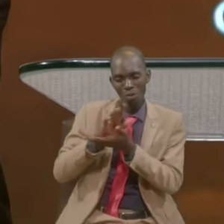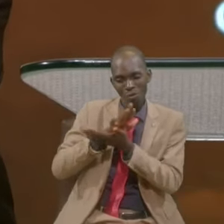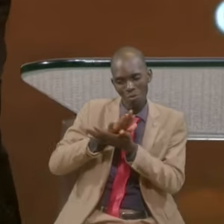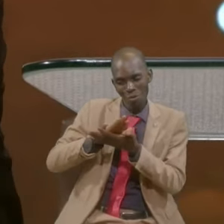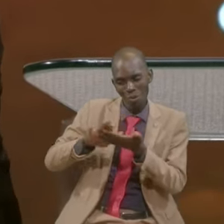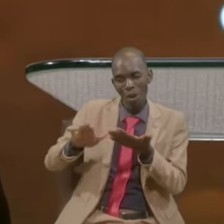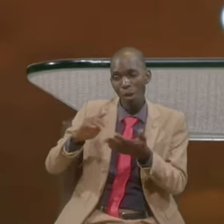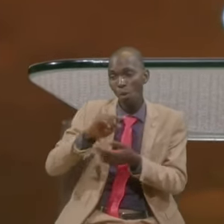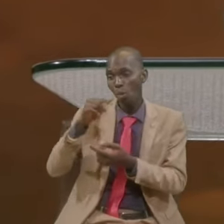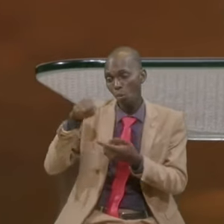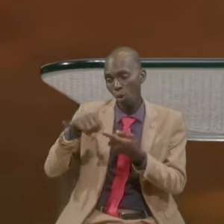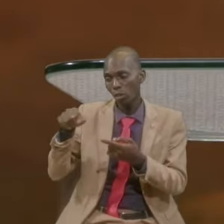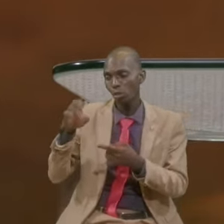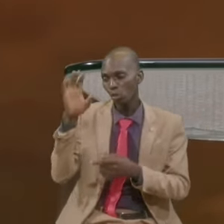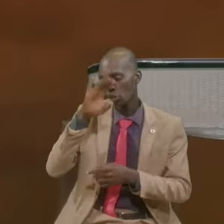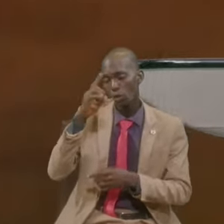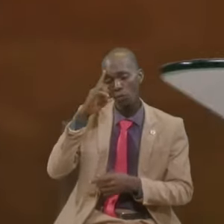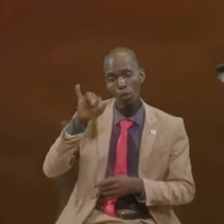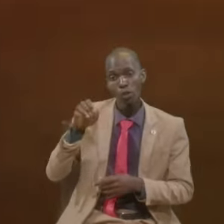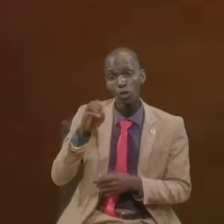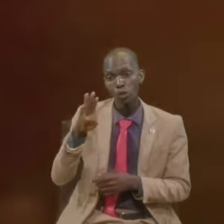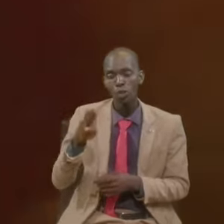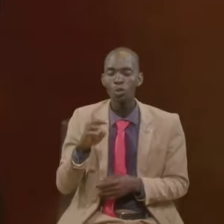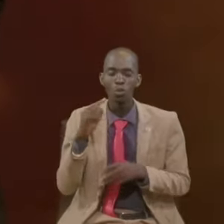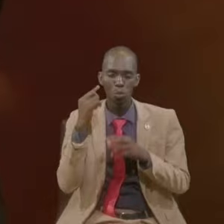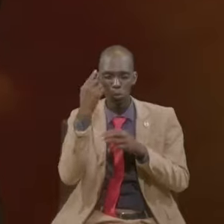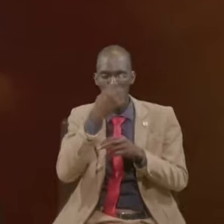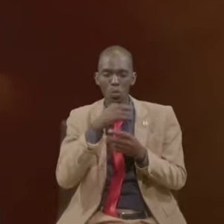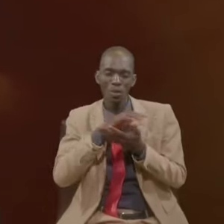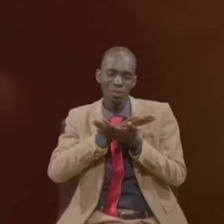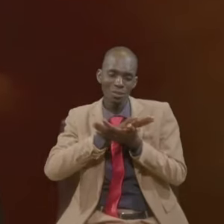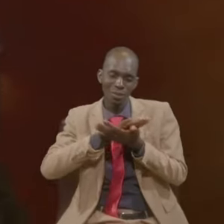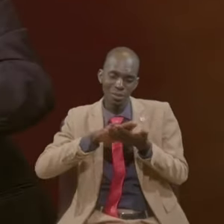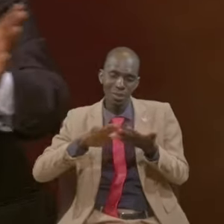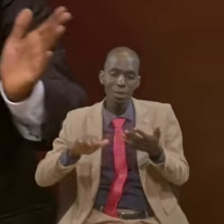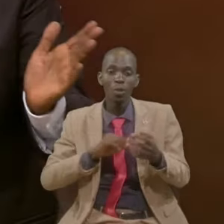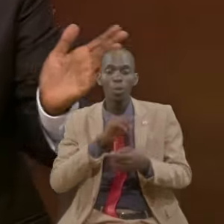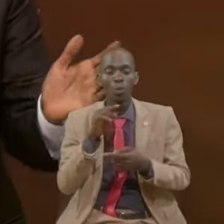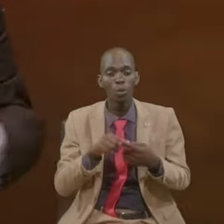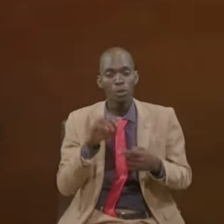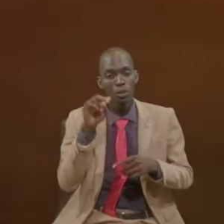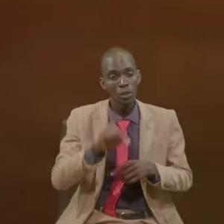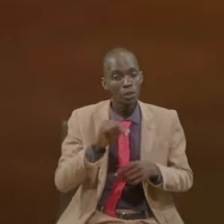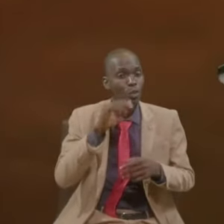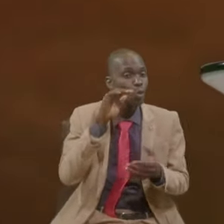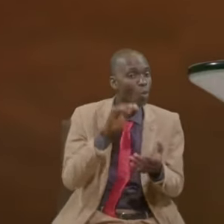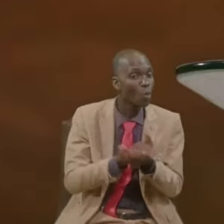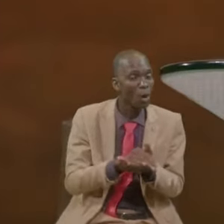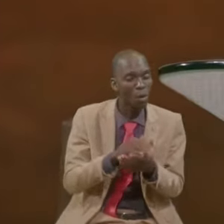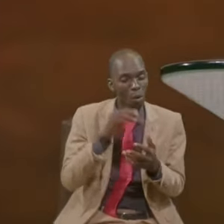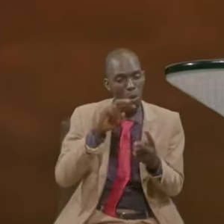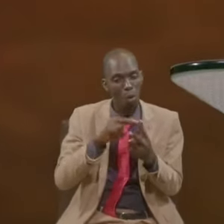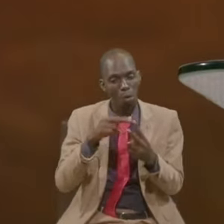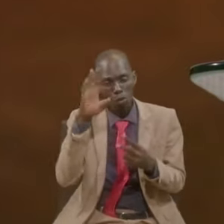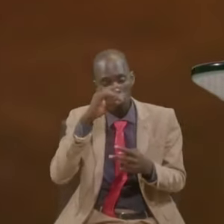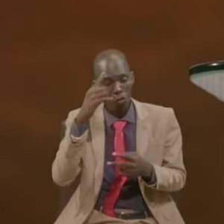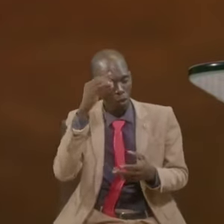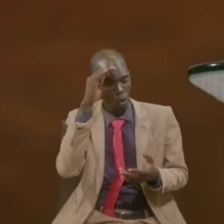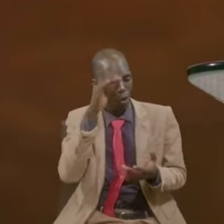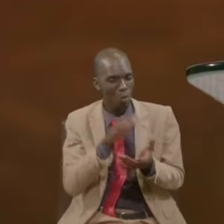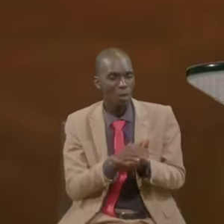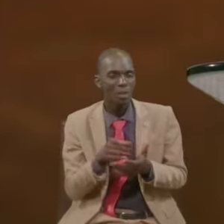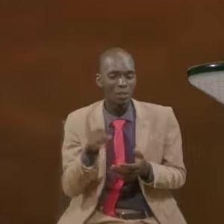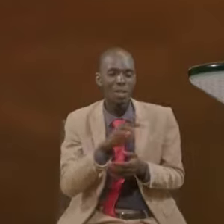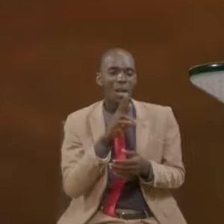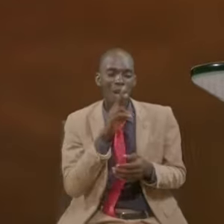that. When they're looking for a wife to marry, they are like that. When they're looking for a husband,